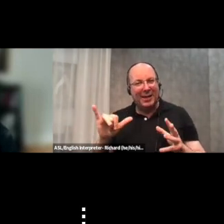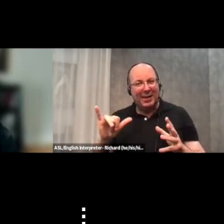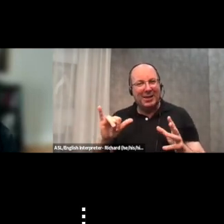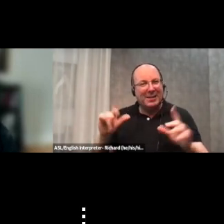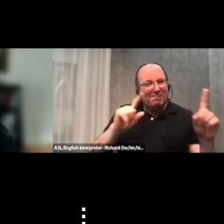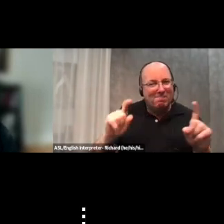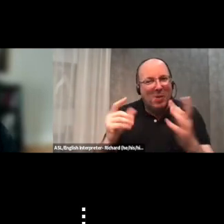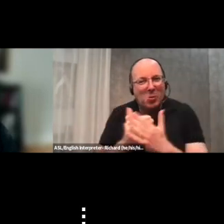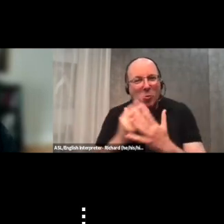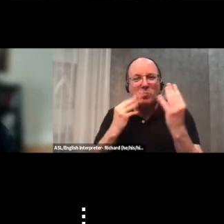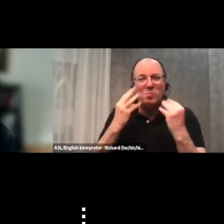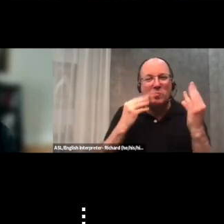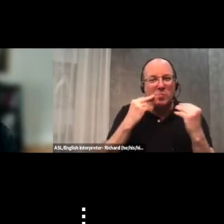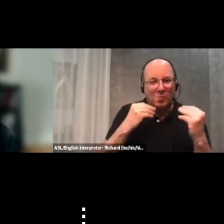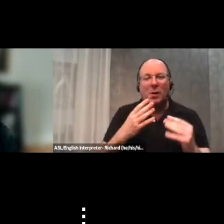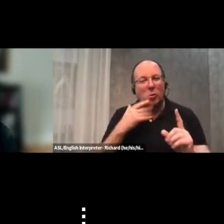really good point.